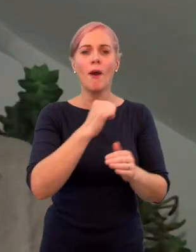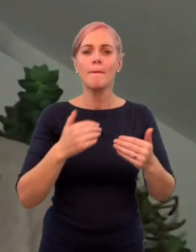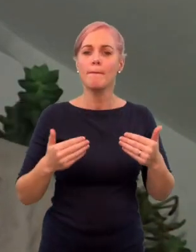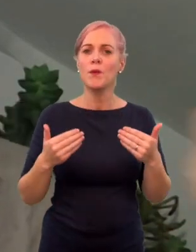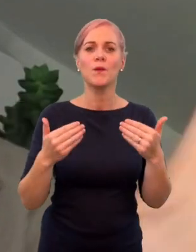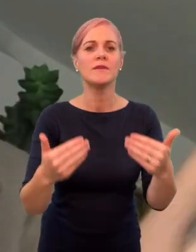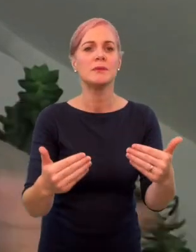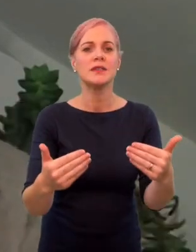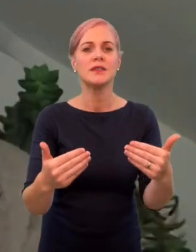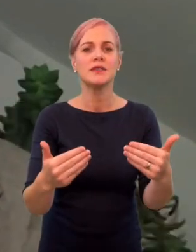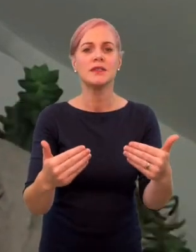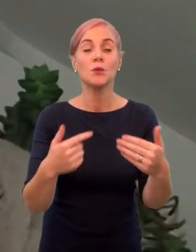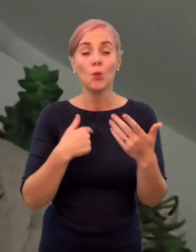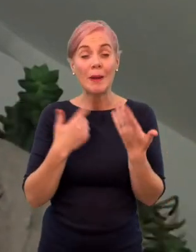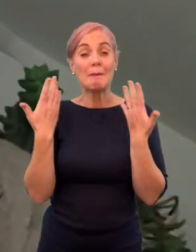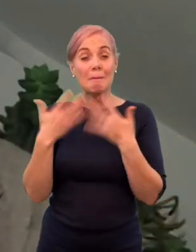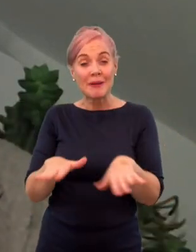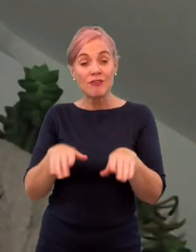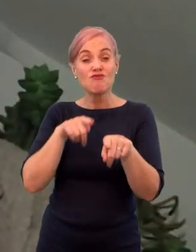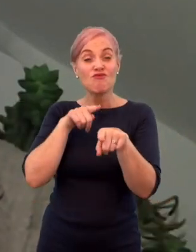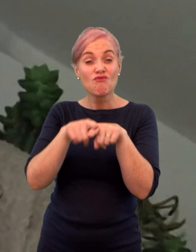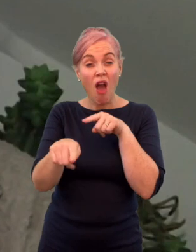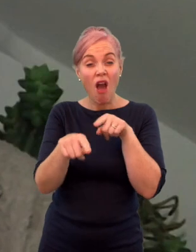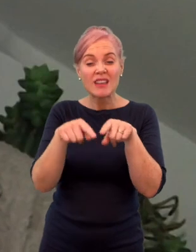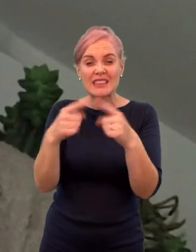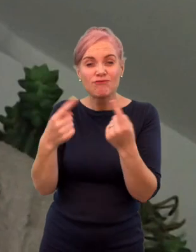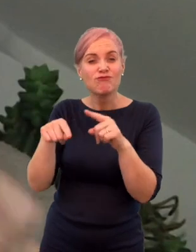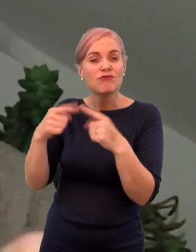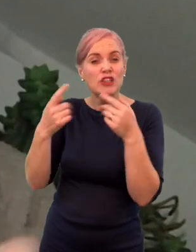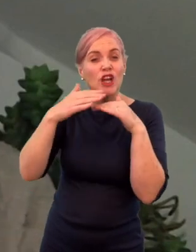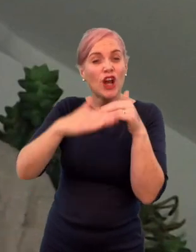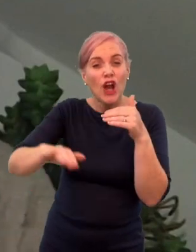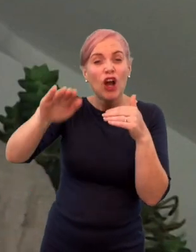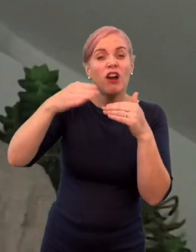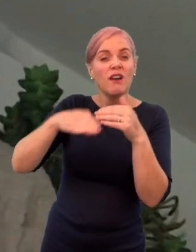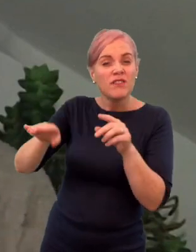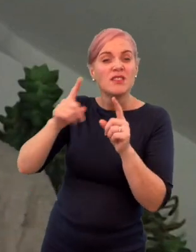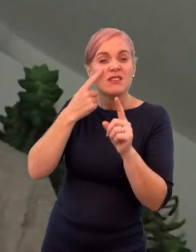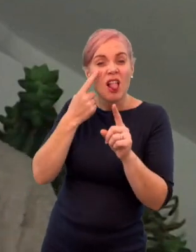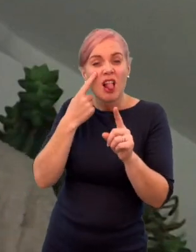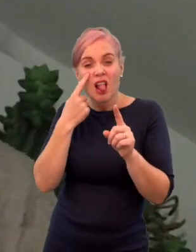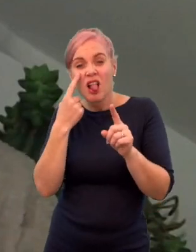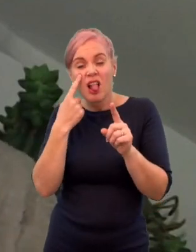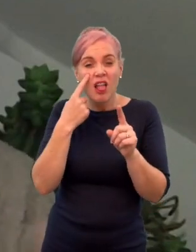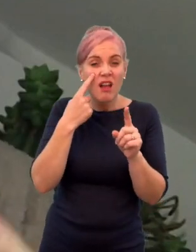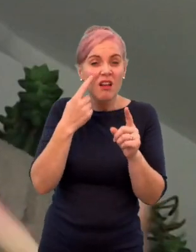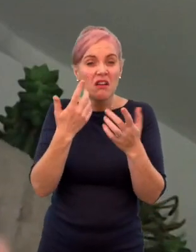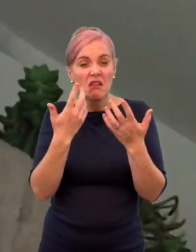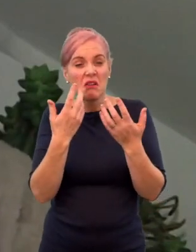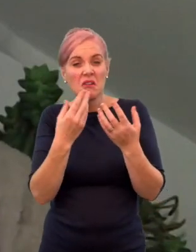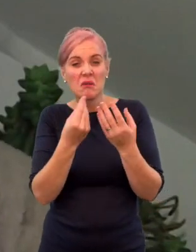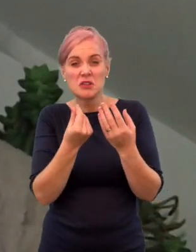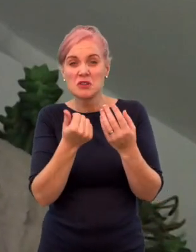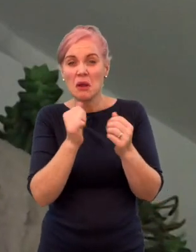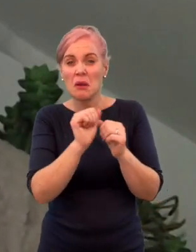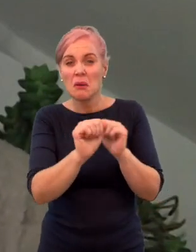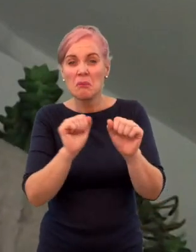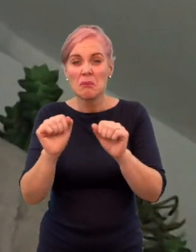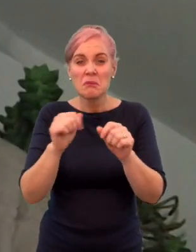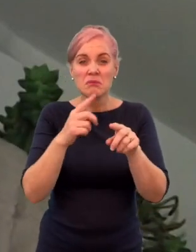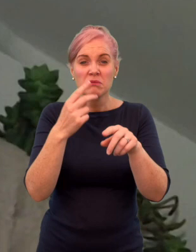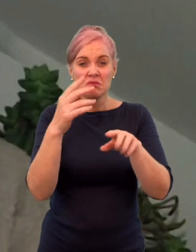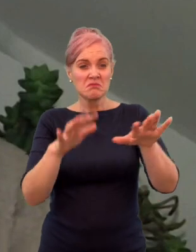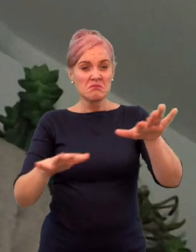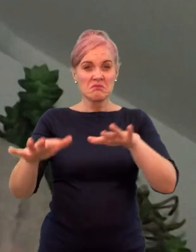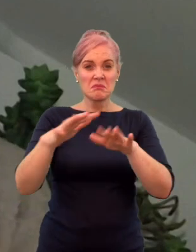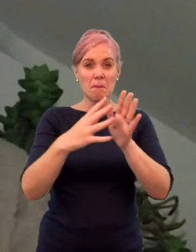movement outwards. We tried a few different curves actually, when we're kind of, in part of